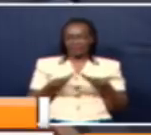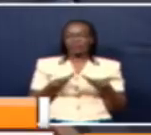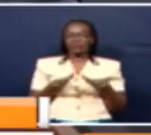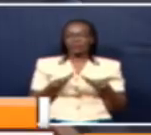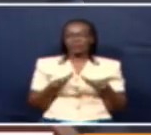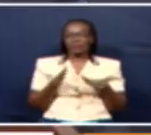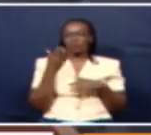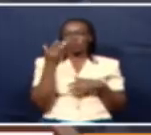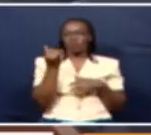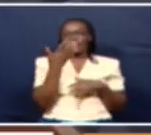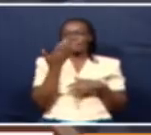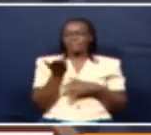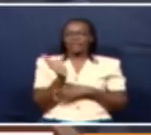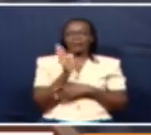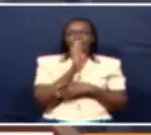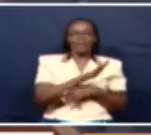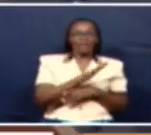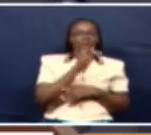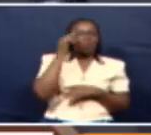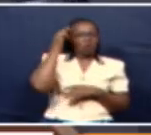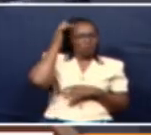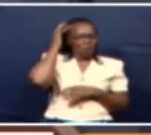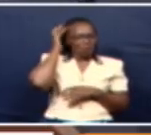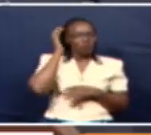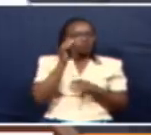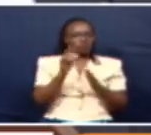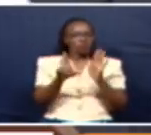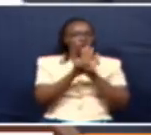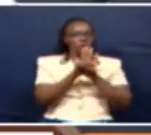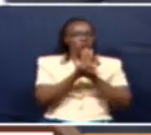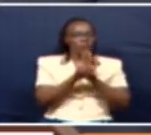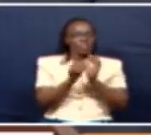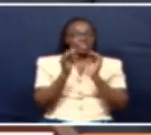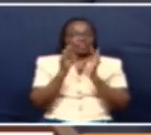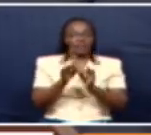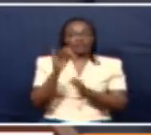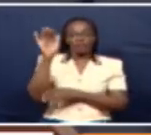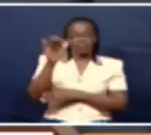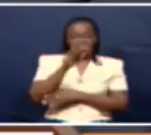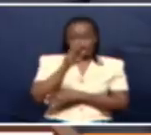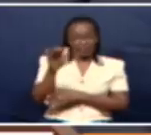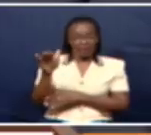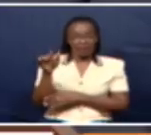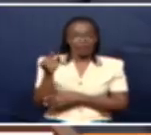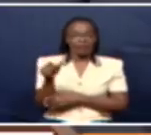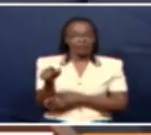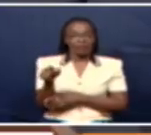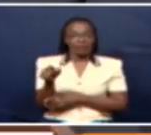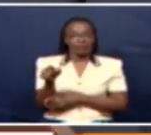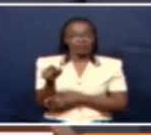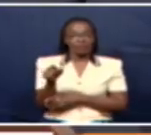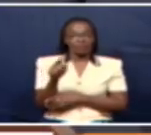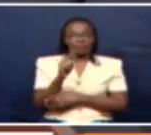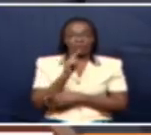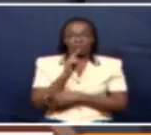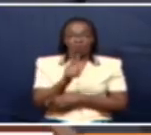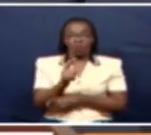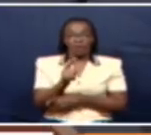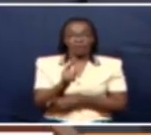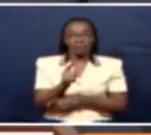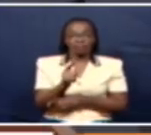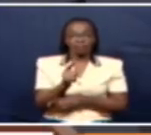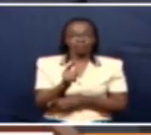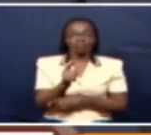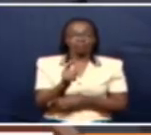go back to the origins of law. If an act of parliament is a direct expression of the will of the